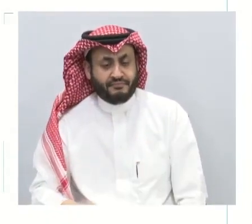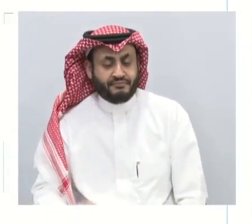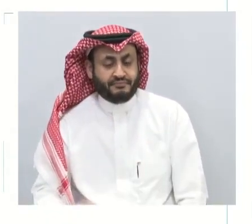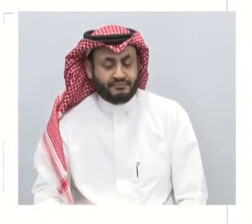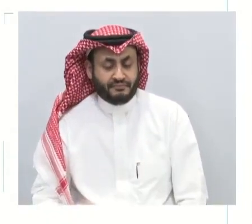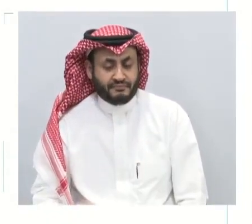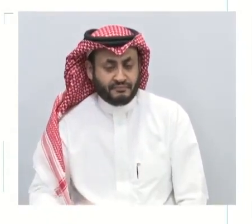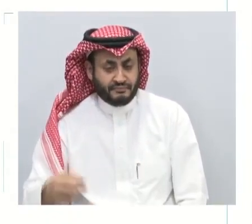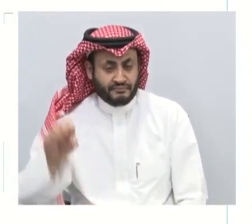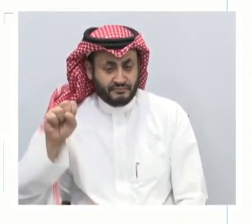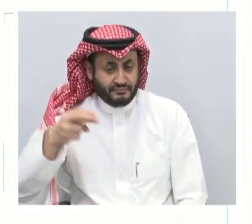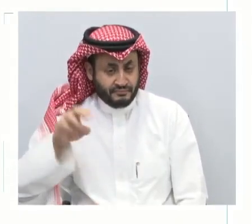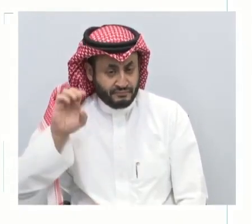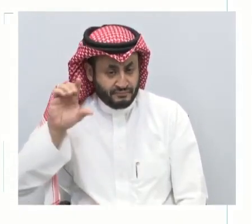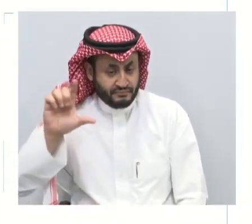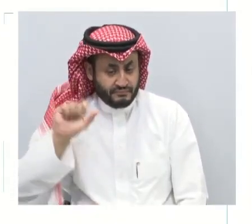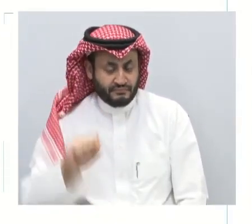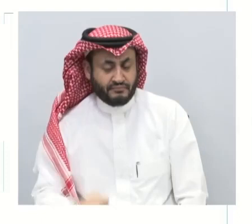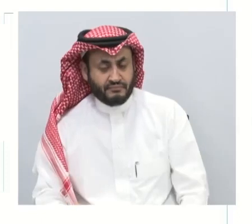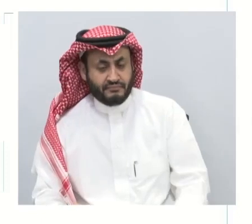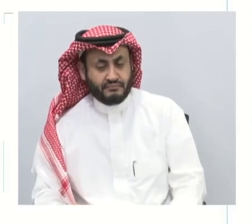She'll go shopping next week.